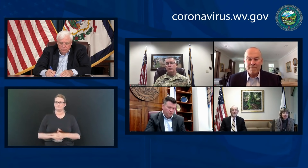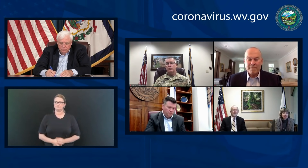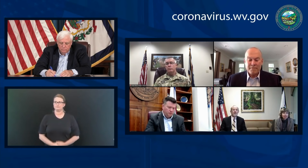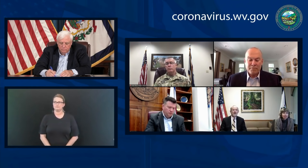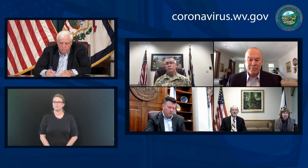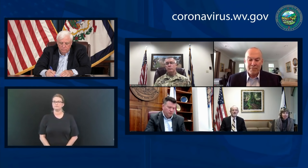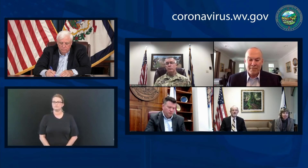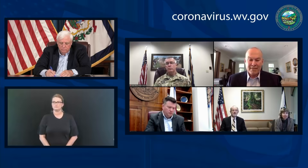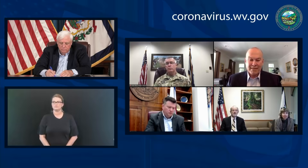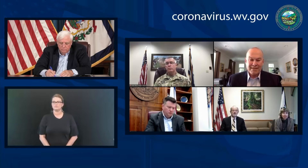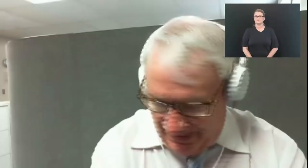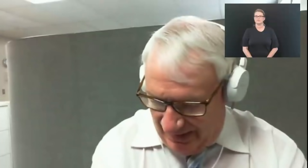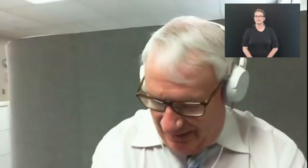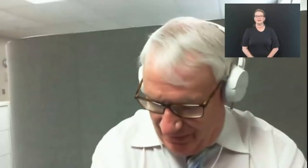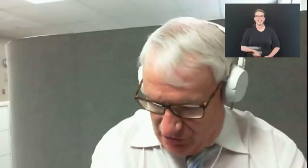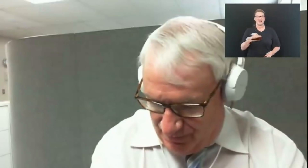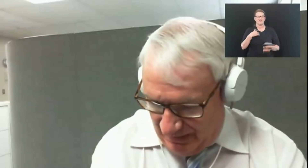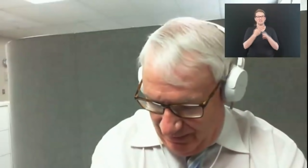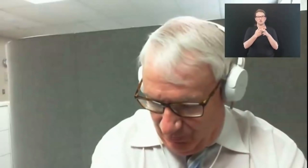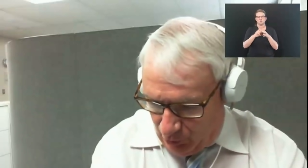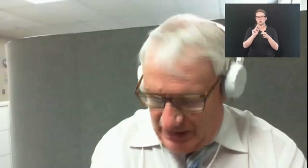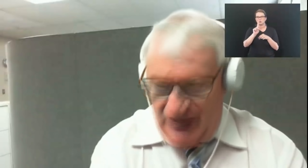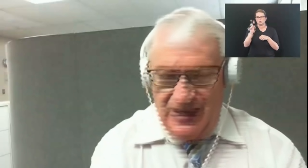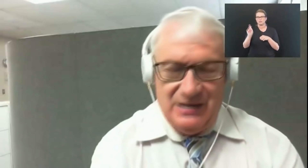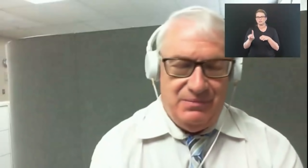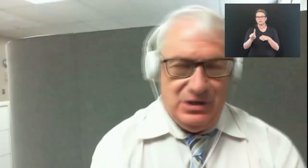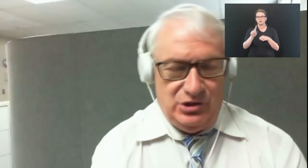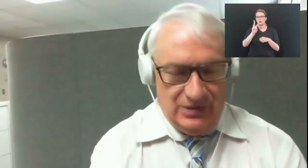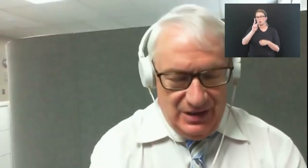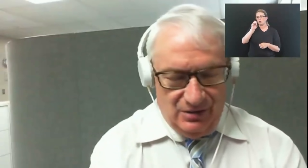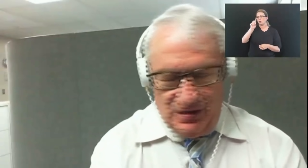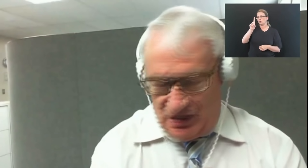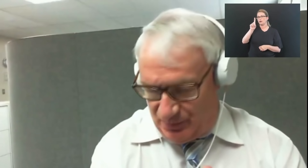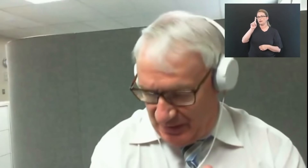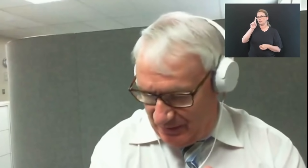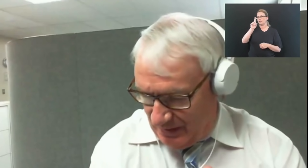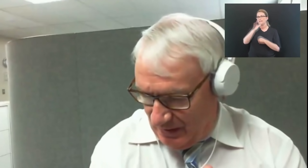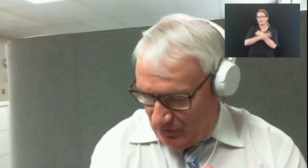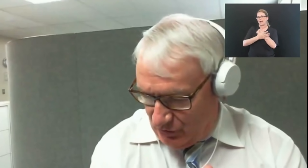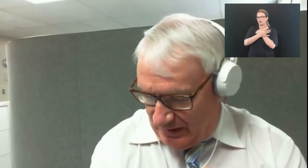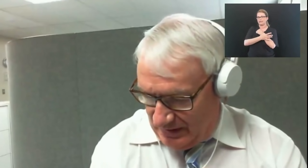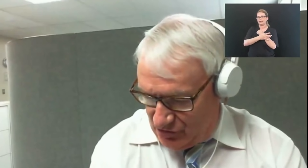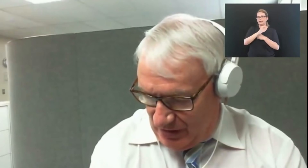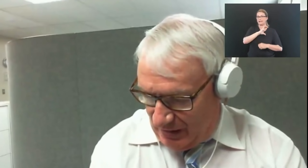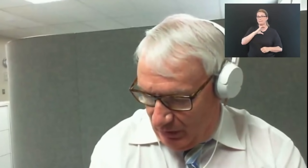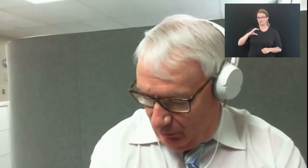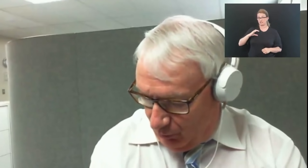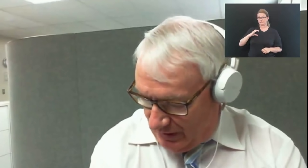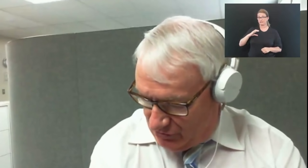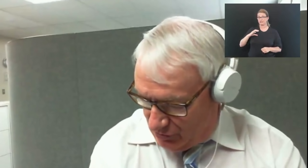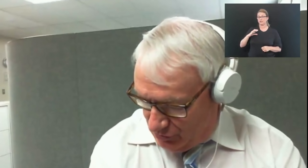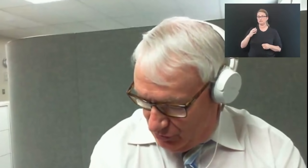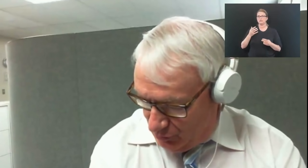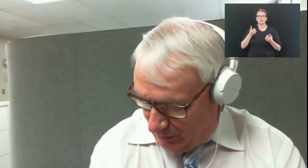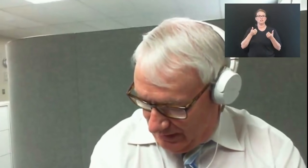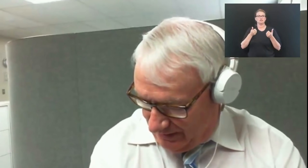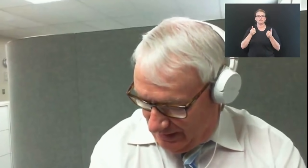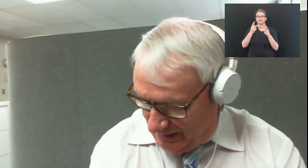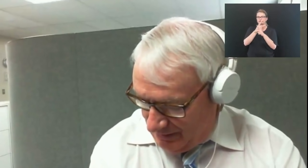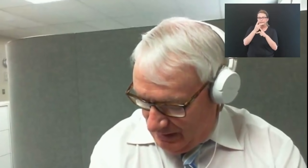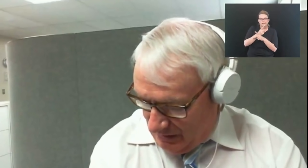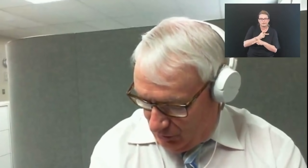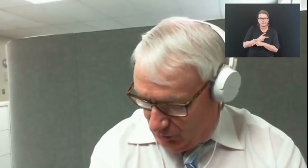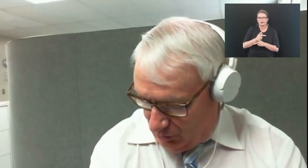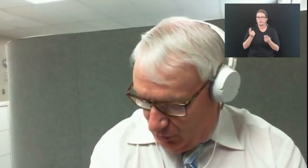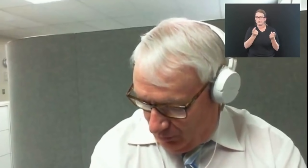I'll try to make my question brief. The Wood County Commission here has been trying to decide what it wants to do with